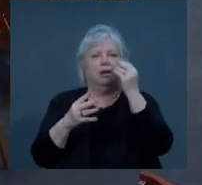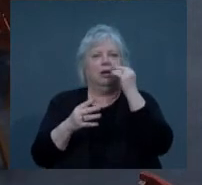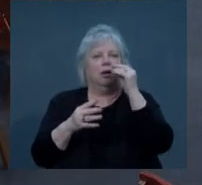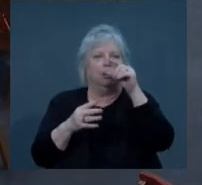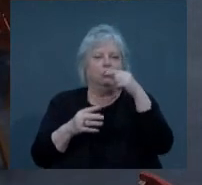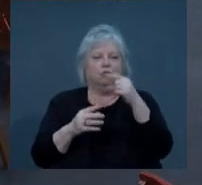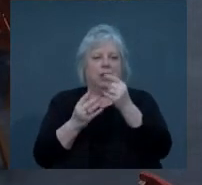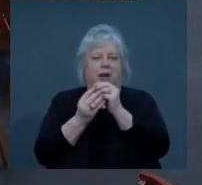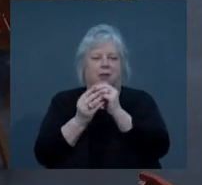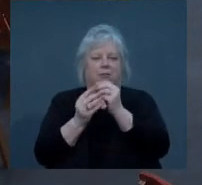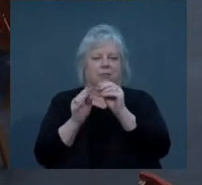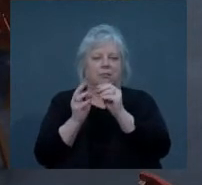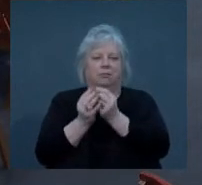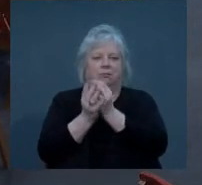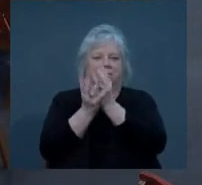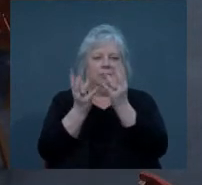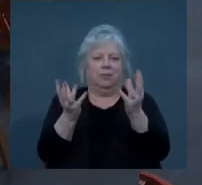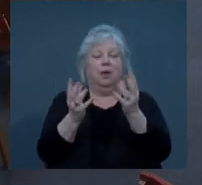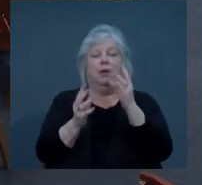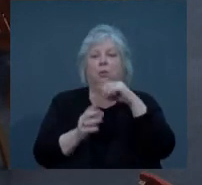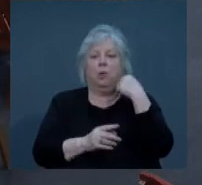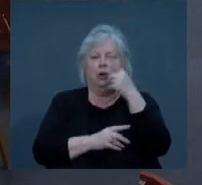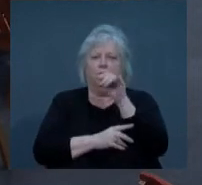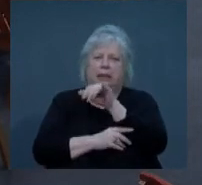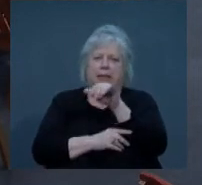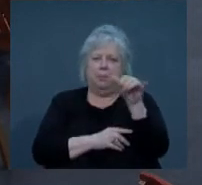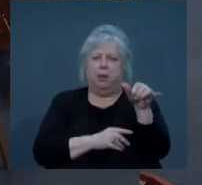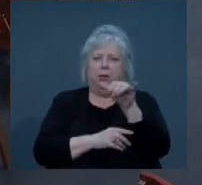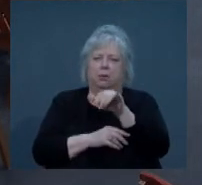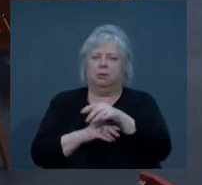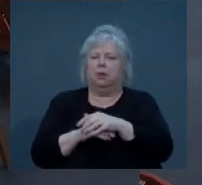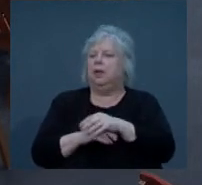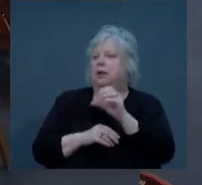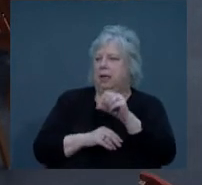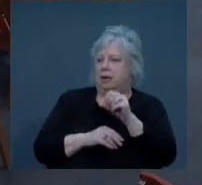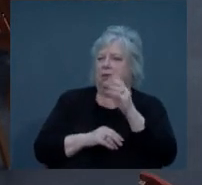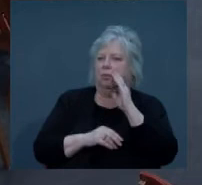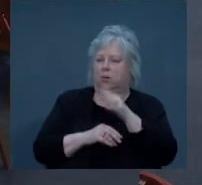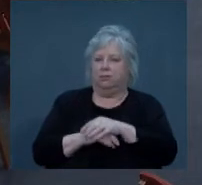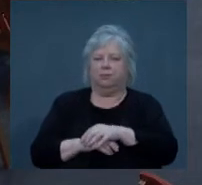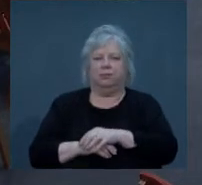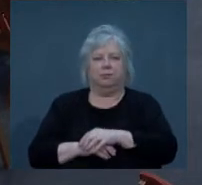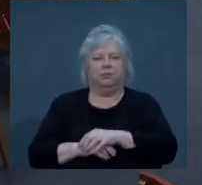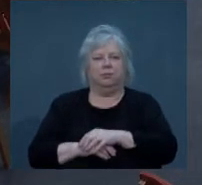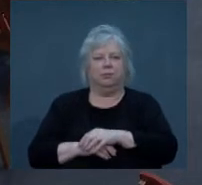buildings. So, I mean, will it be similar to what's around the Capitol Hotel? Yes, it will.